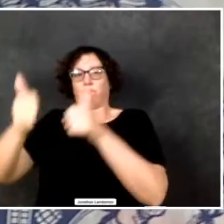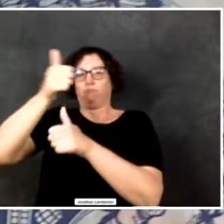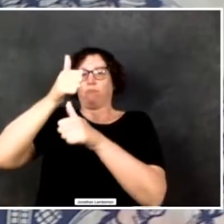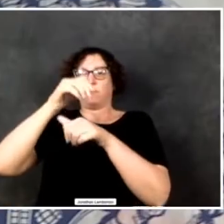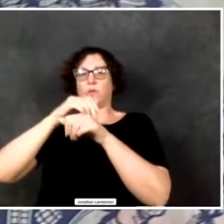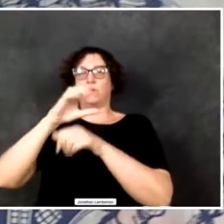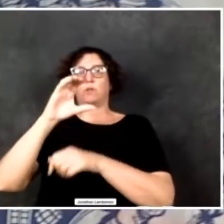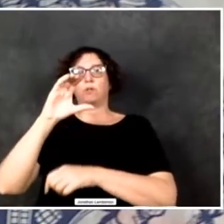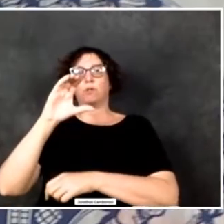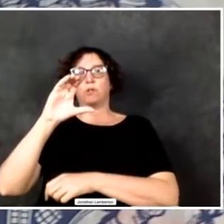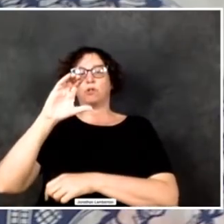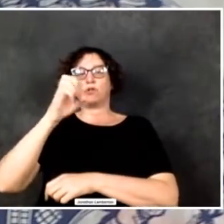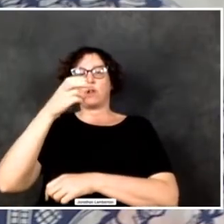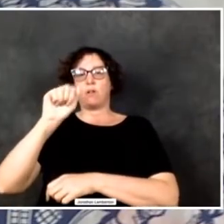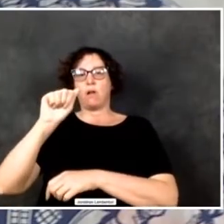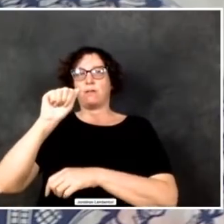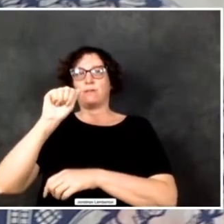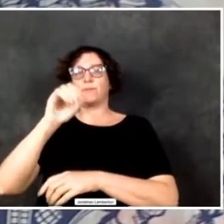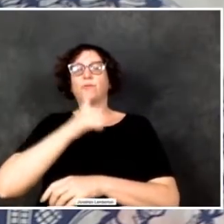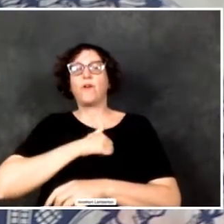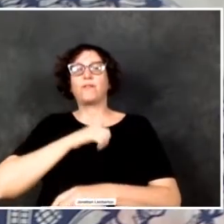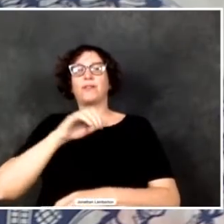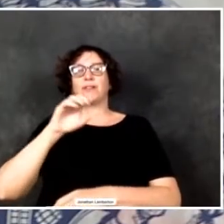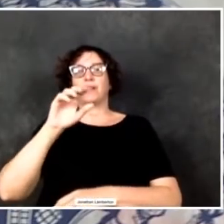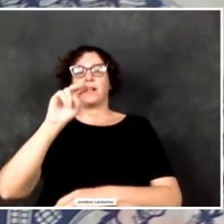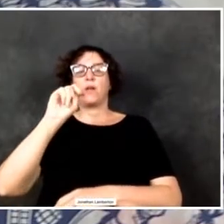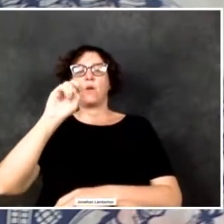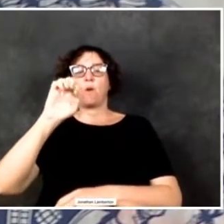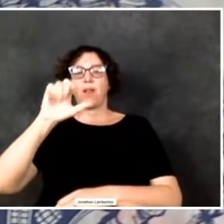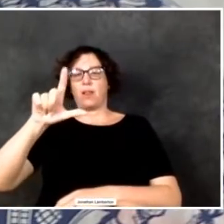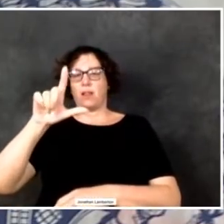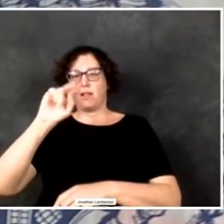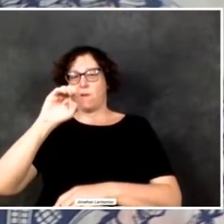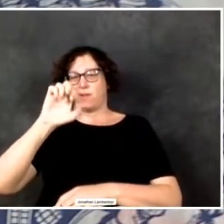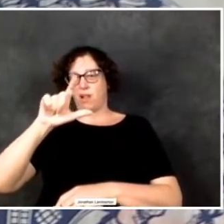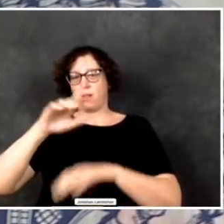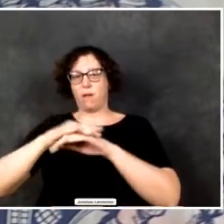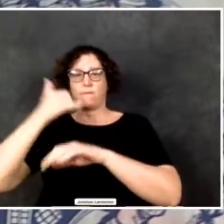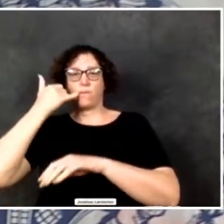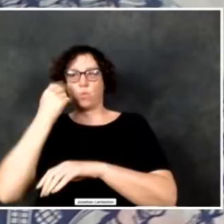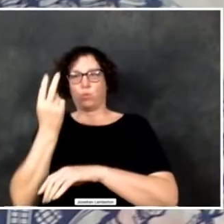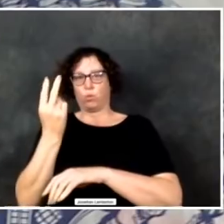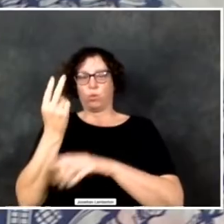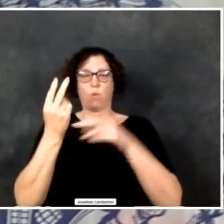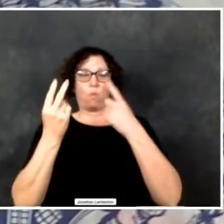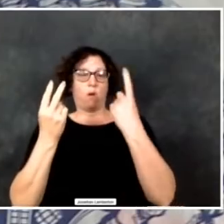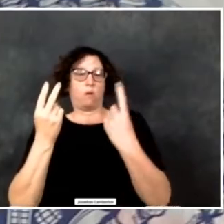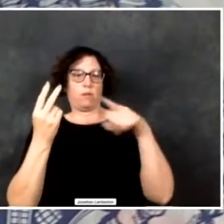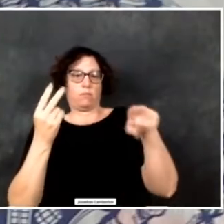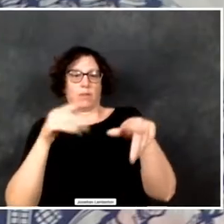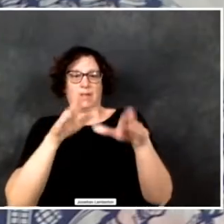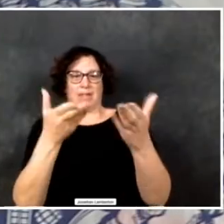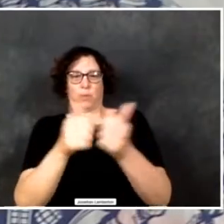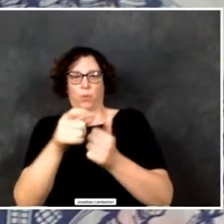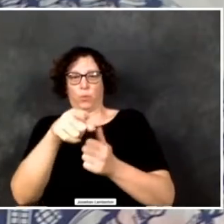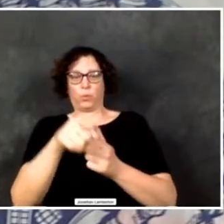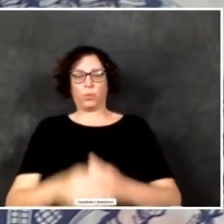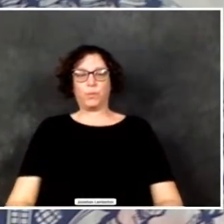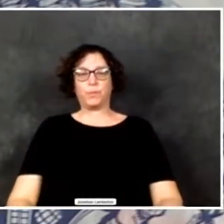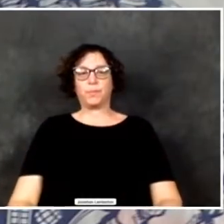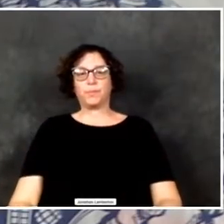We'll start off today with Deborah Lee from the Manhattan Times Bronx Free Press. Hey, good morning, everyone. How are you? Good